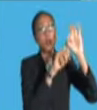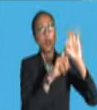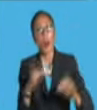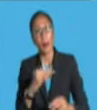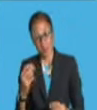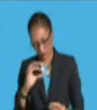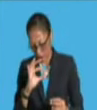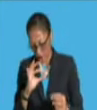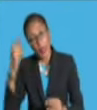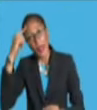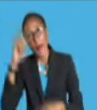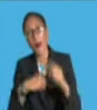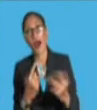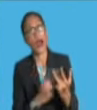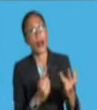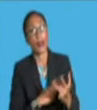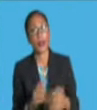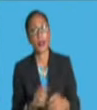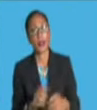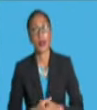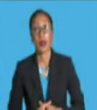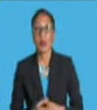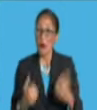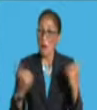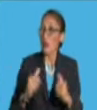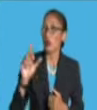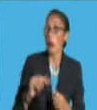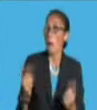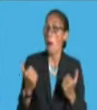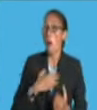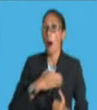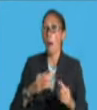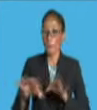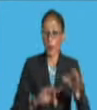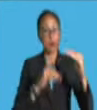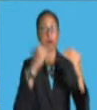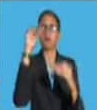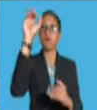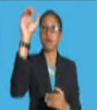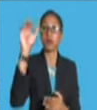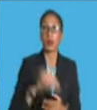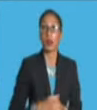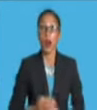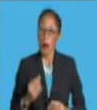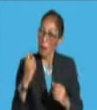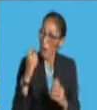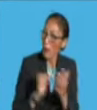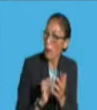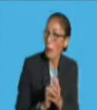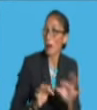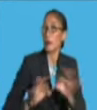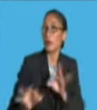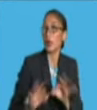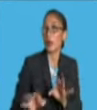wider interest of all Fijians. A lot has been done and we have more plans for the future. Further, with careful planning, where every aspect